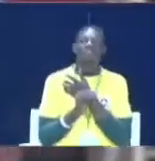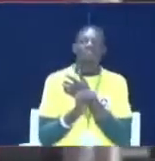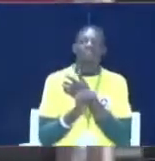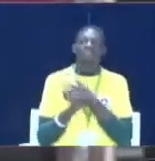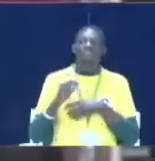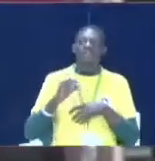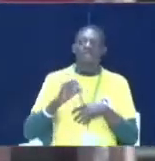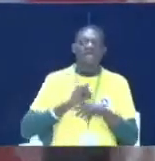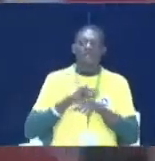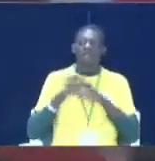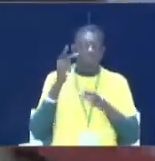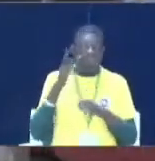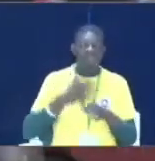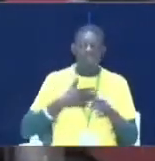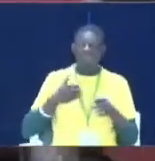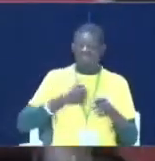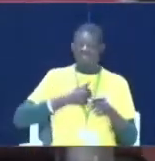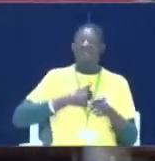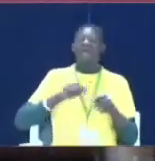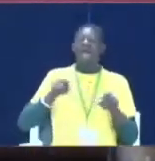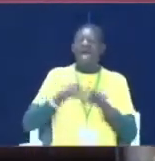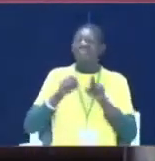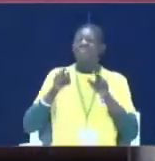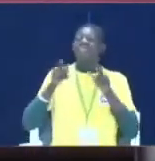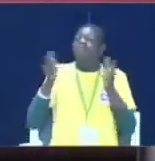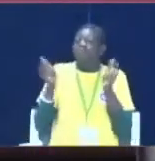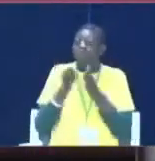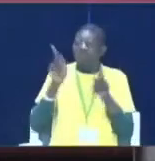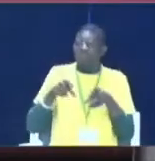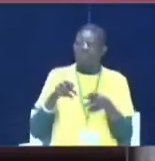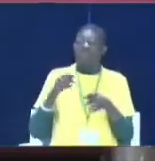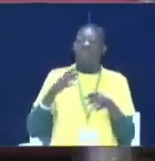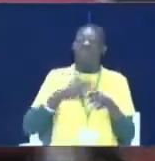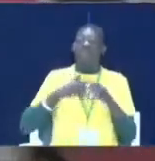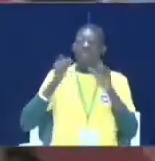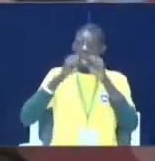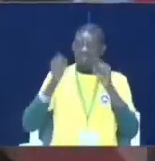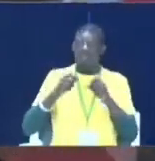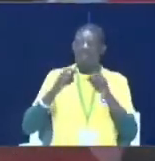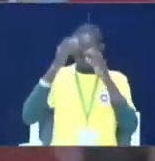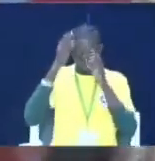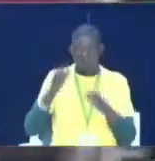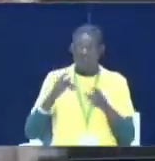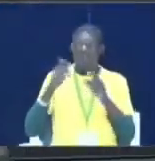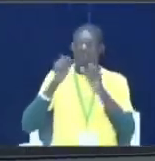I don't see myself as a small person. My stature does not denote my status.